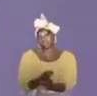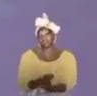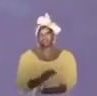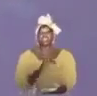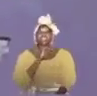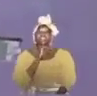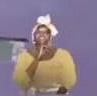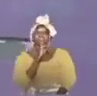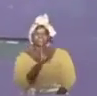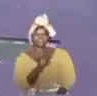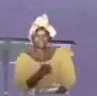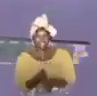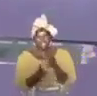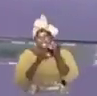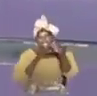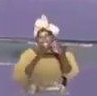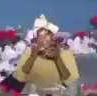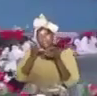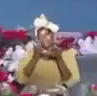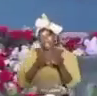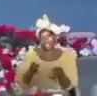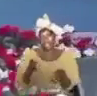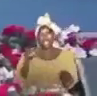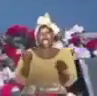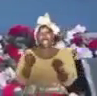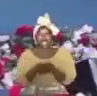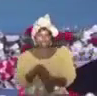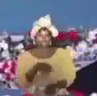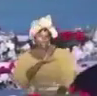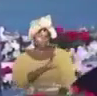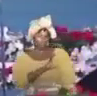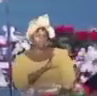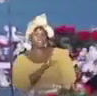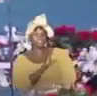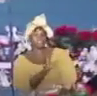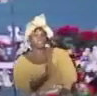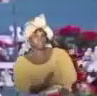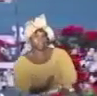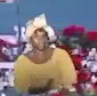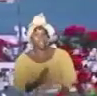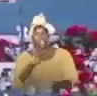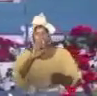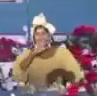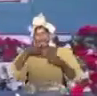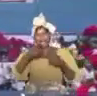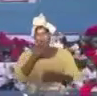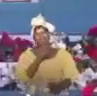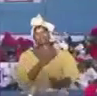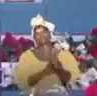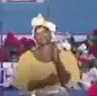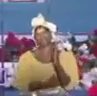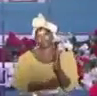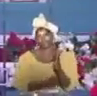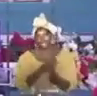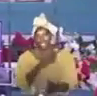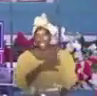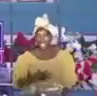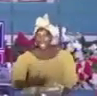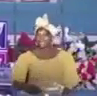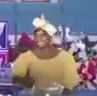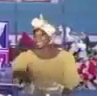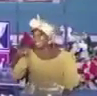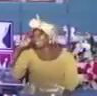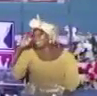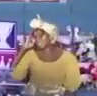is defined as your confidence, your conviction about God and the